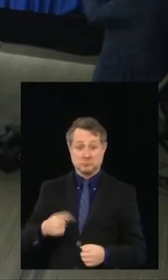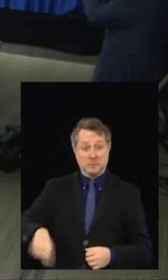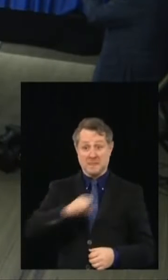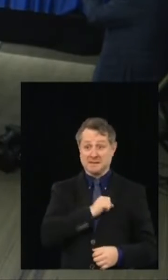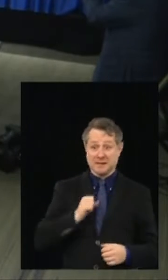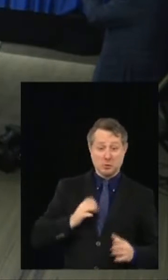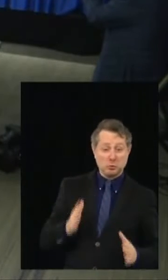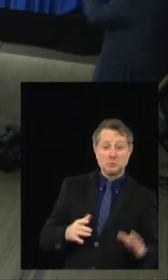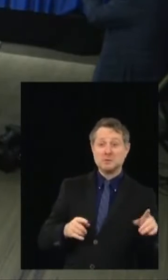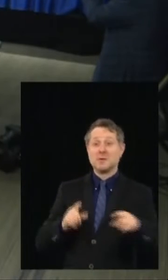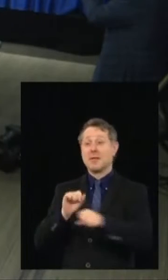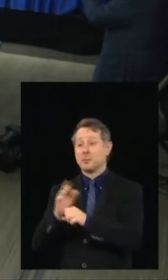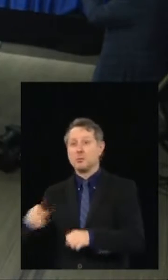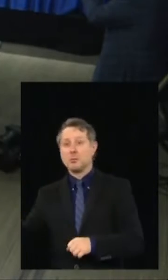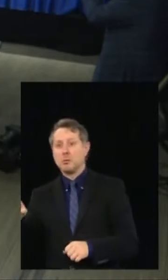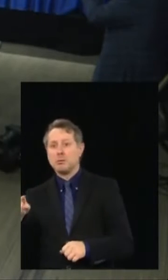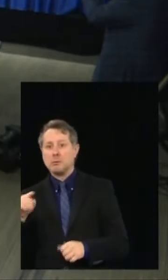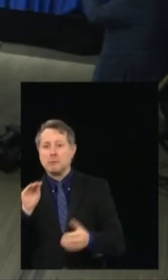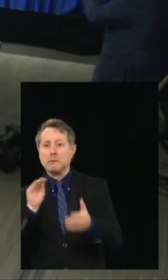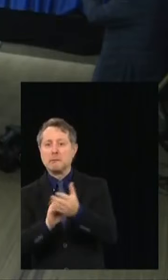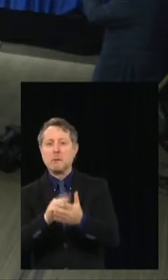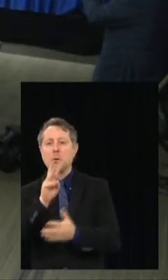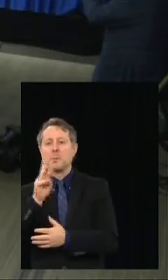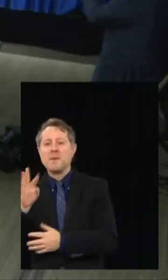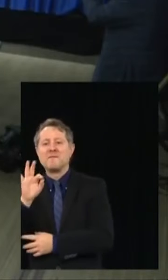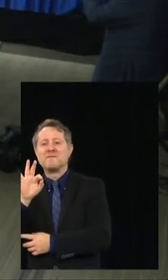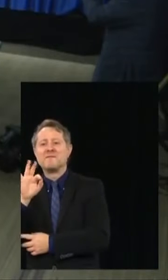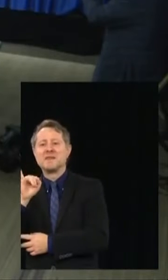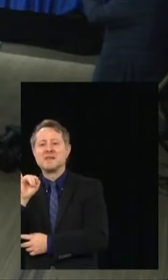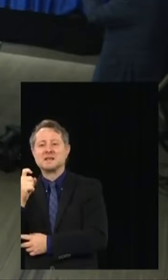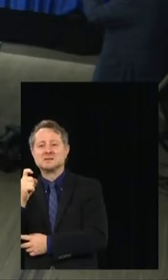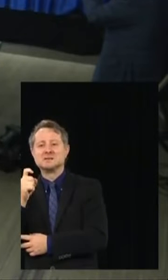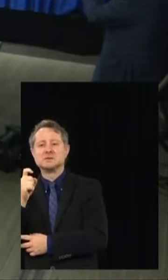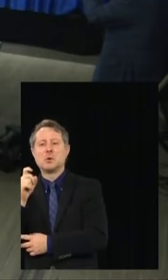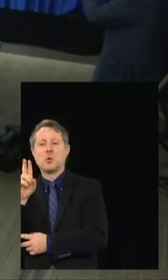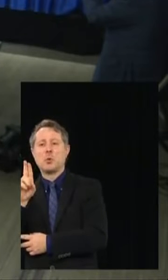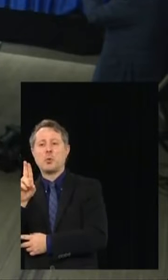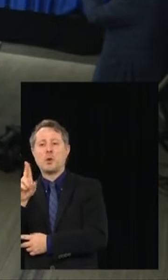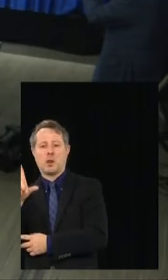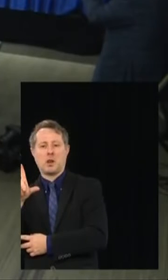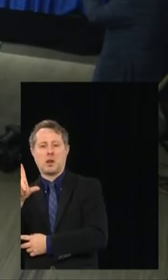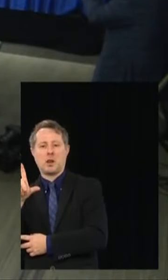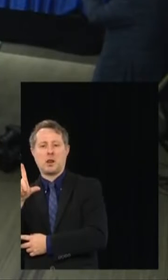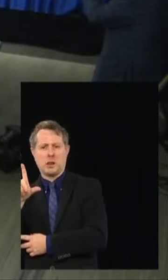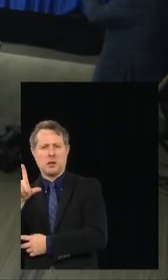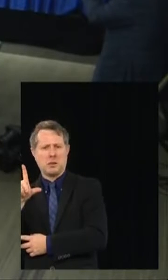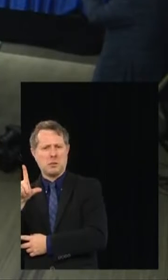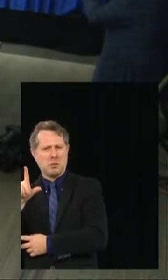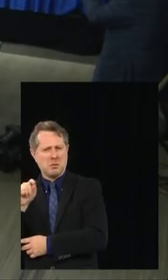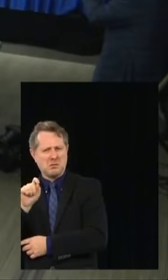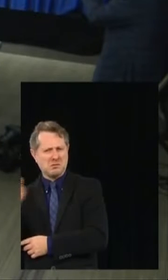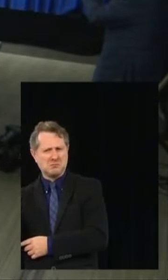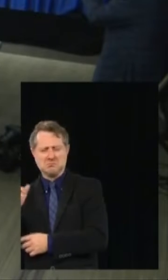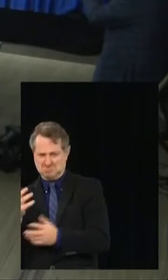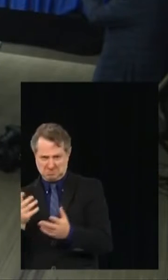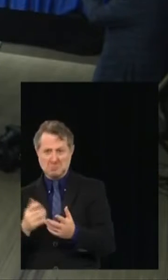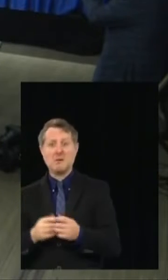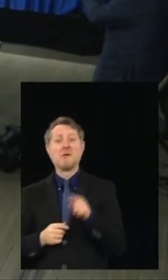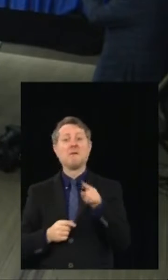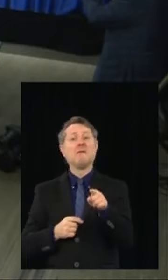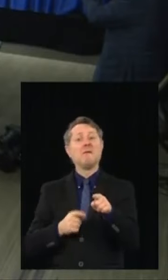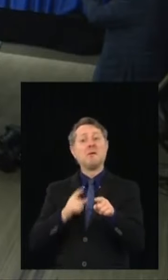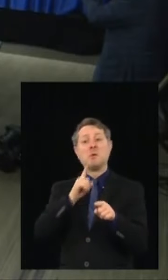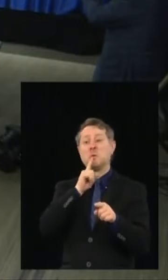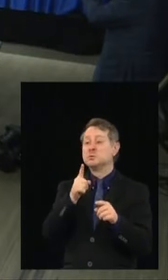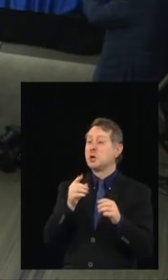website, fixdoldisaster.com, and they've called for the commissioner to step aside. That prompted a response from your office from a